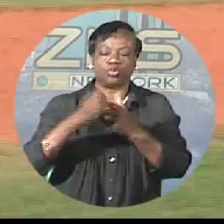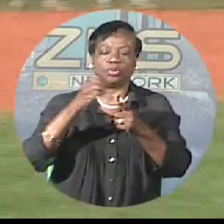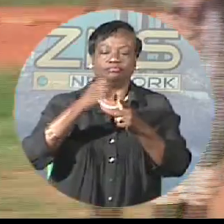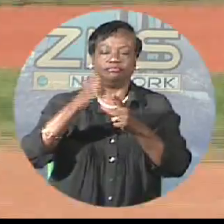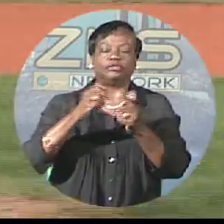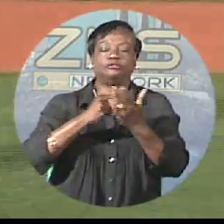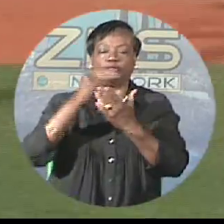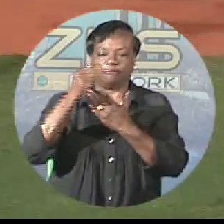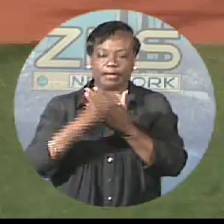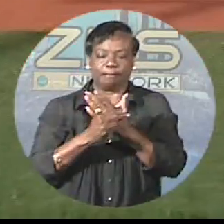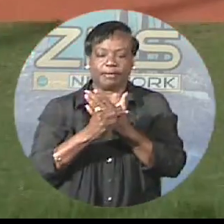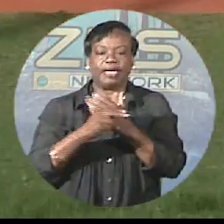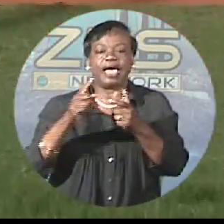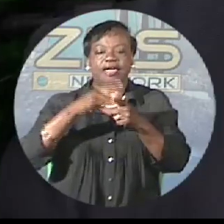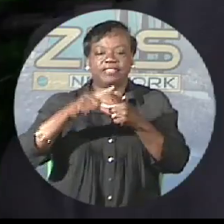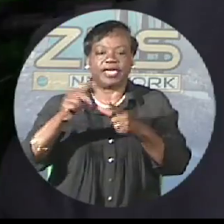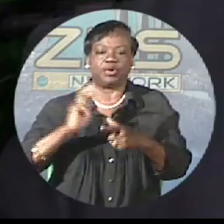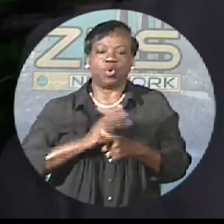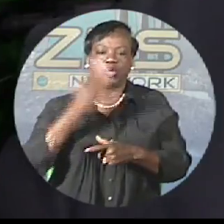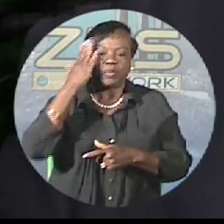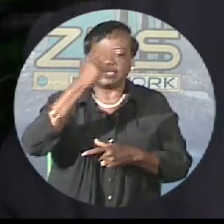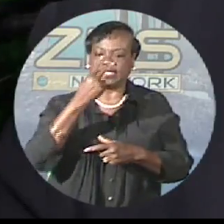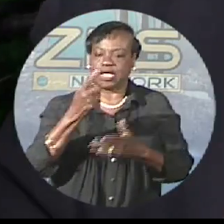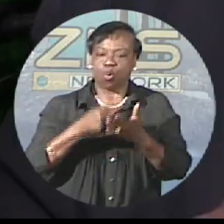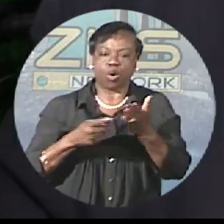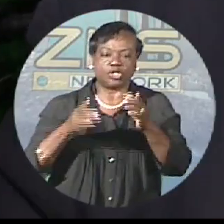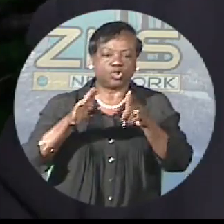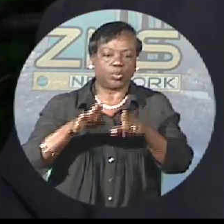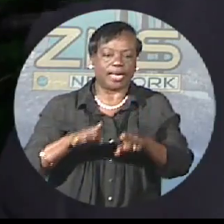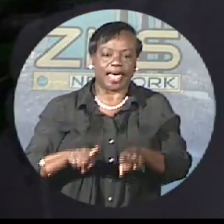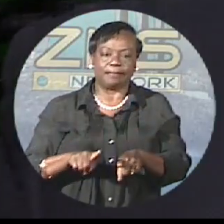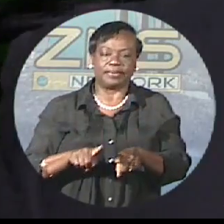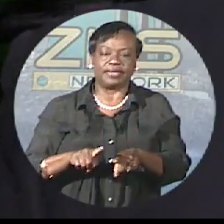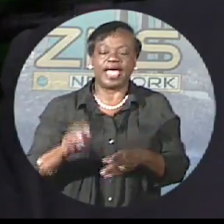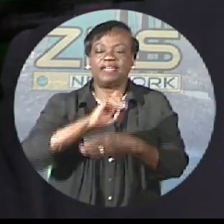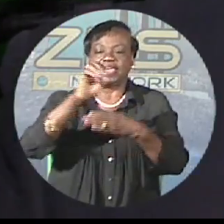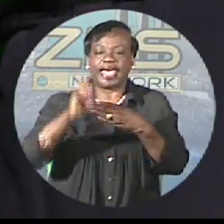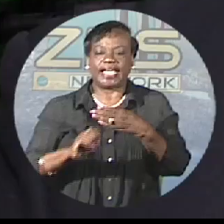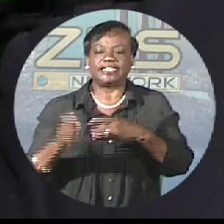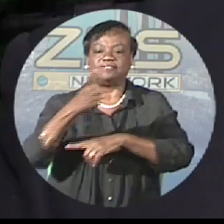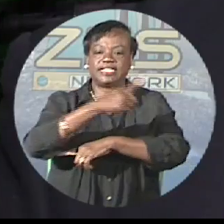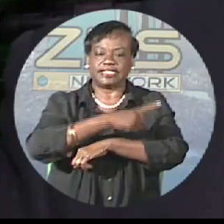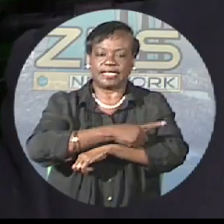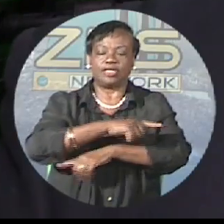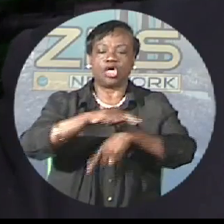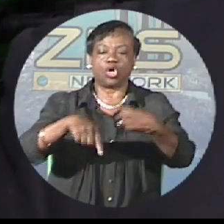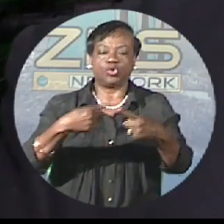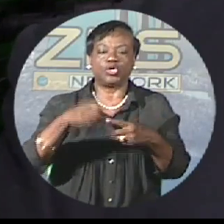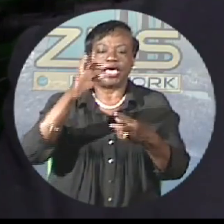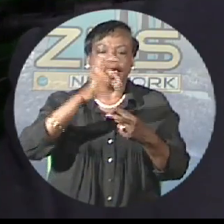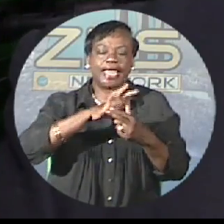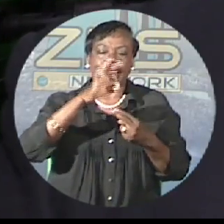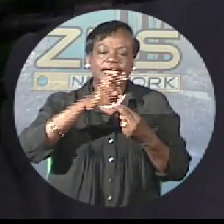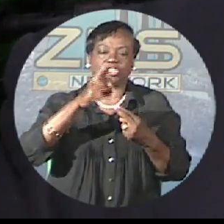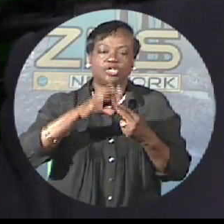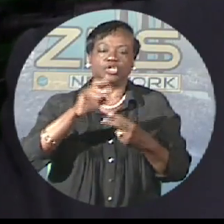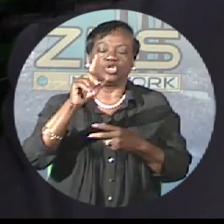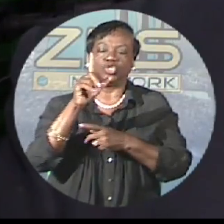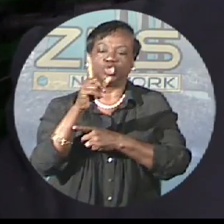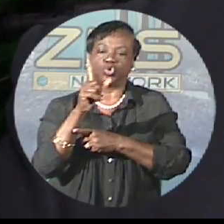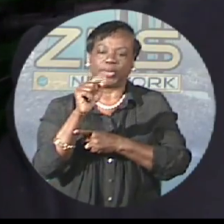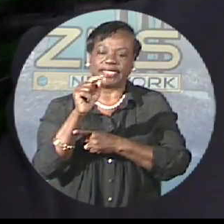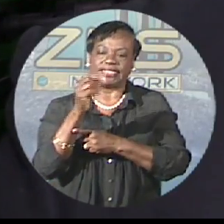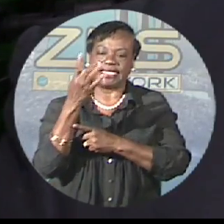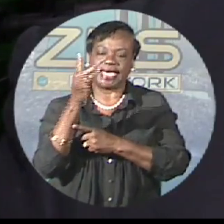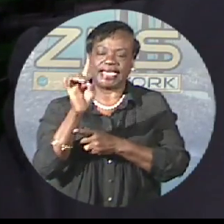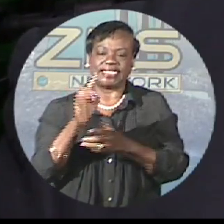that standpoint, and then we'll see what happens. But at the end of the day, they should go to elections in 2018. There's no way you should sit around for 3 years.